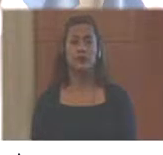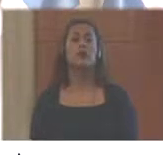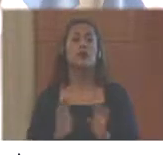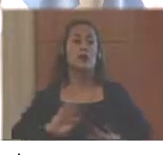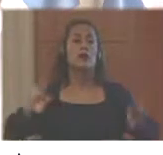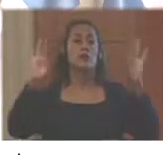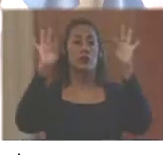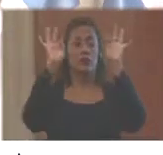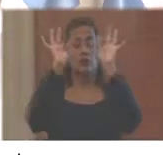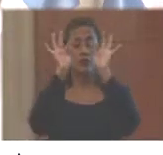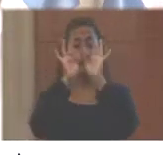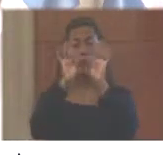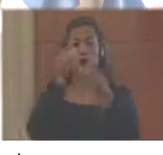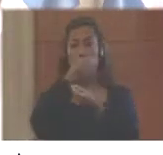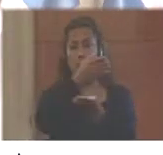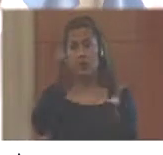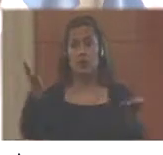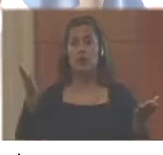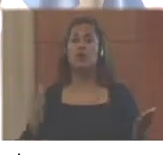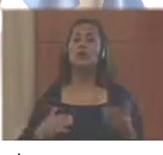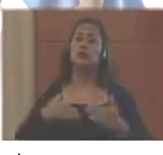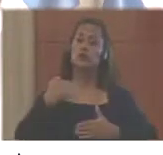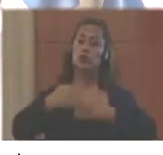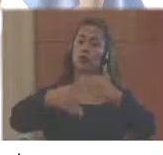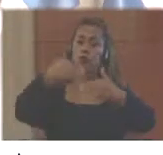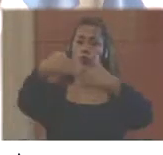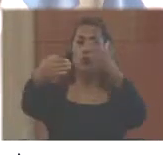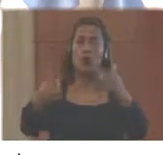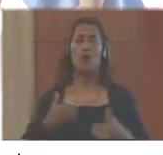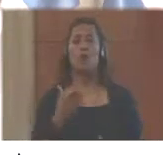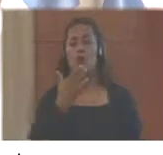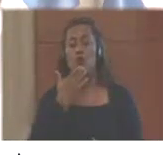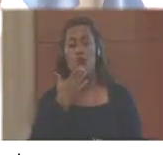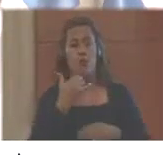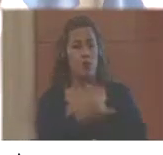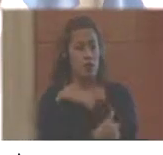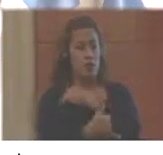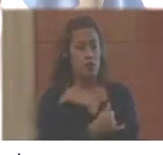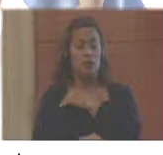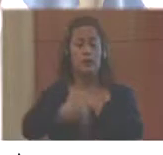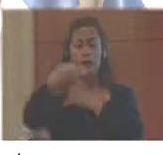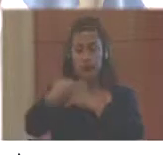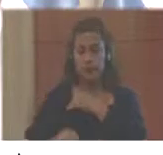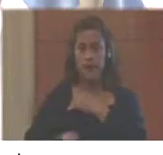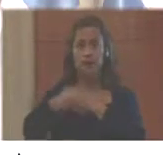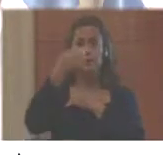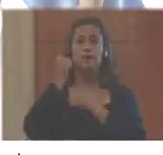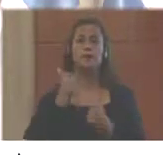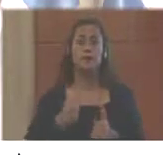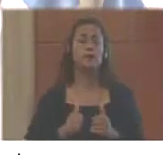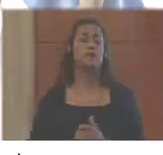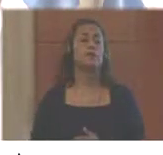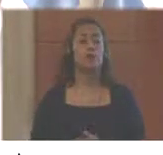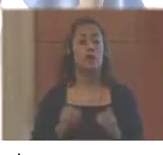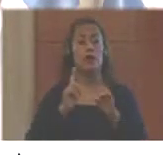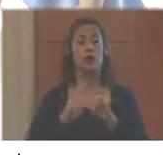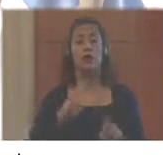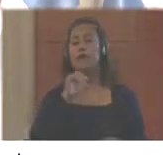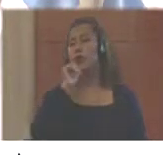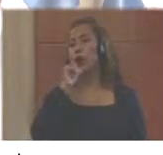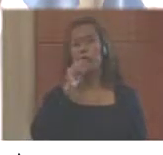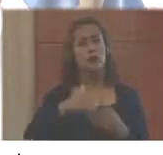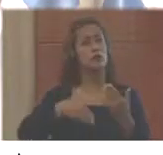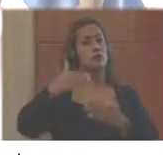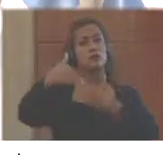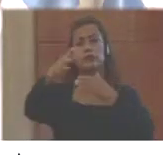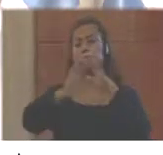It is important to comment that we have advanced as a country, but however, we still have a lot to